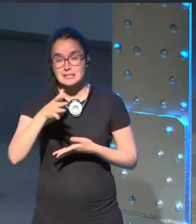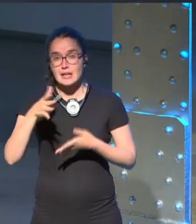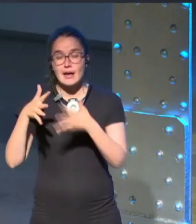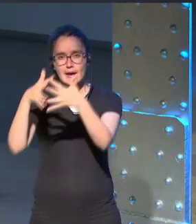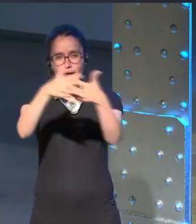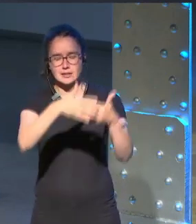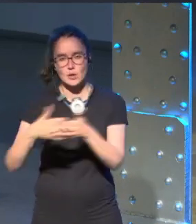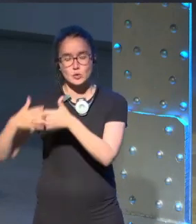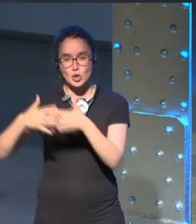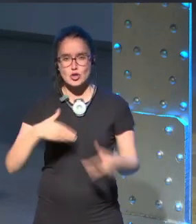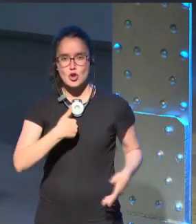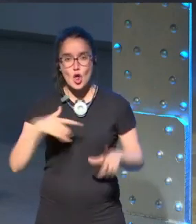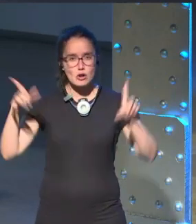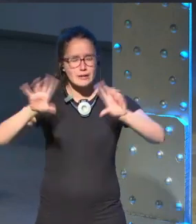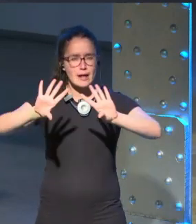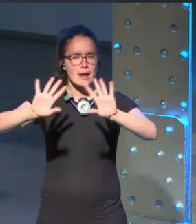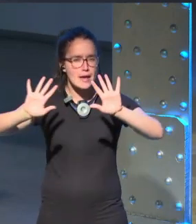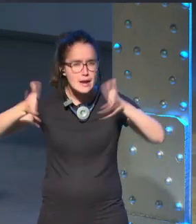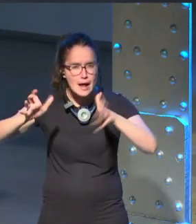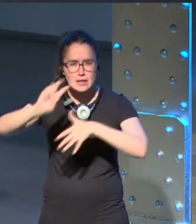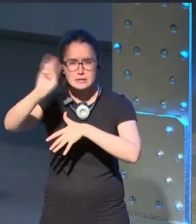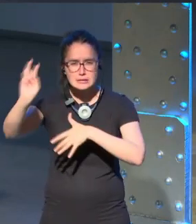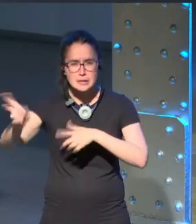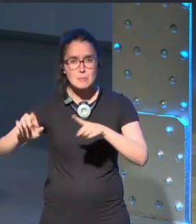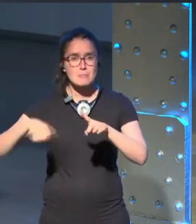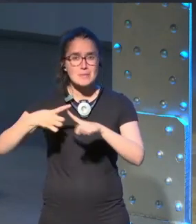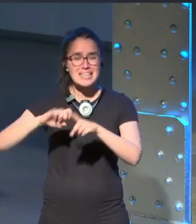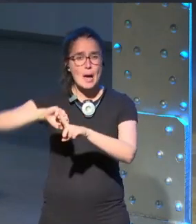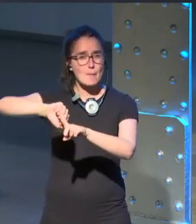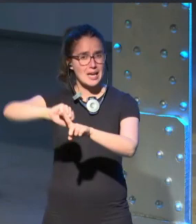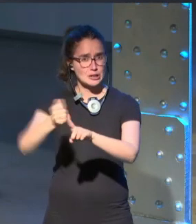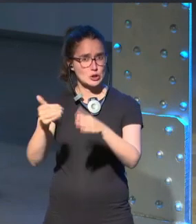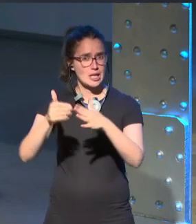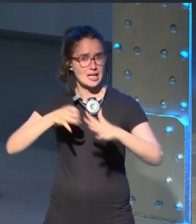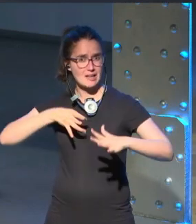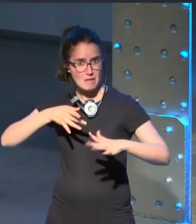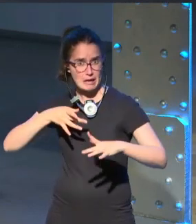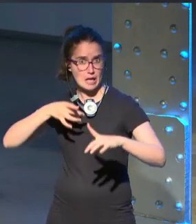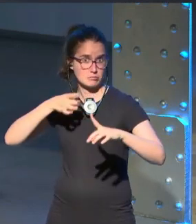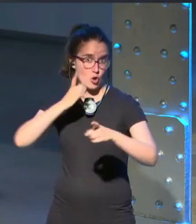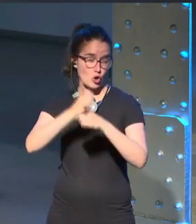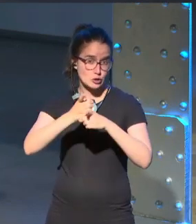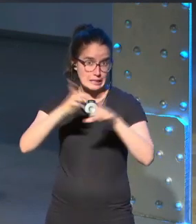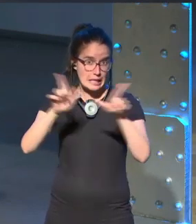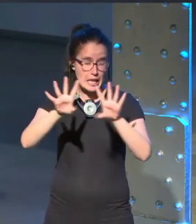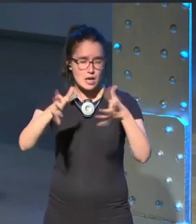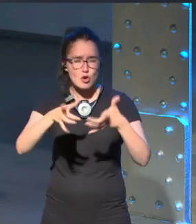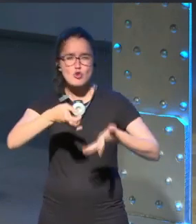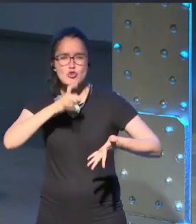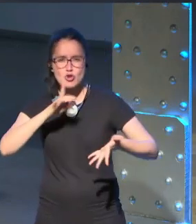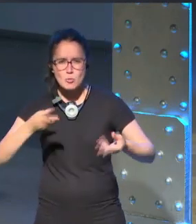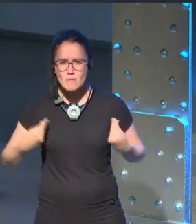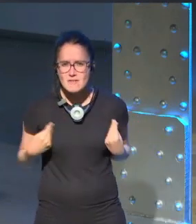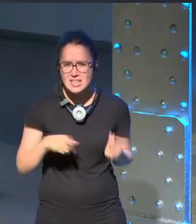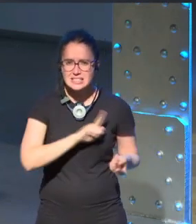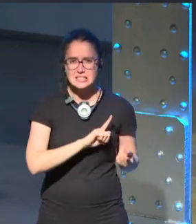pessimistic feeling comes from, and how is the U.S. living these fact with the media and the relationship with of the